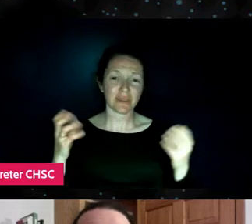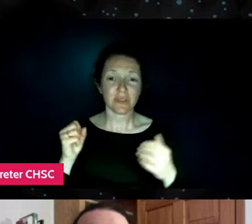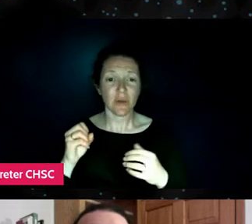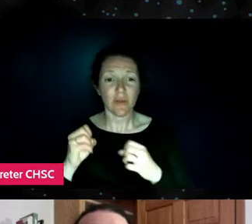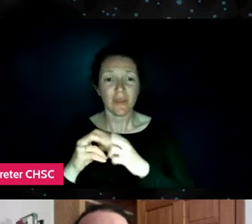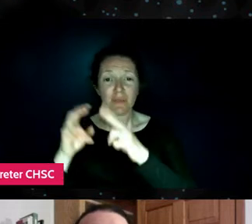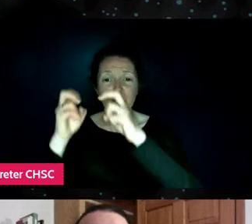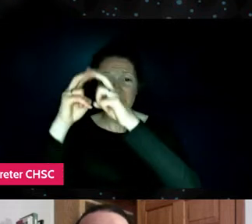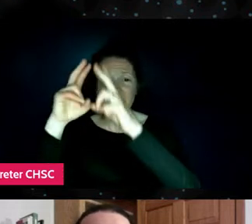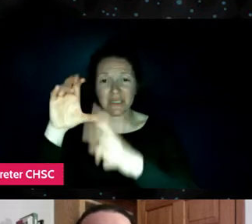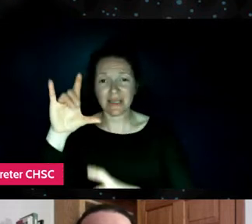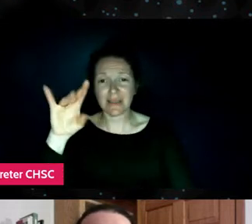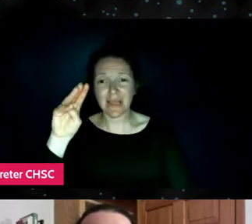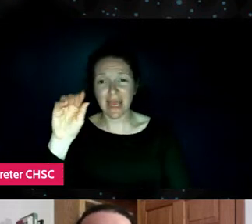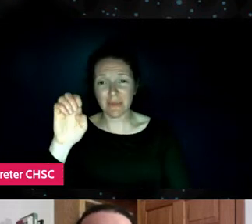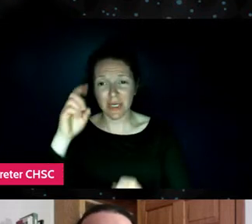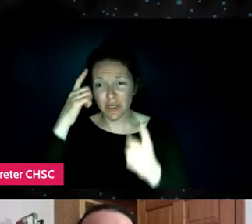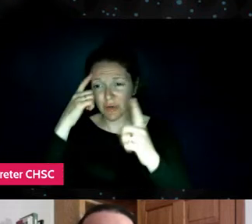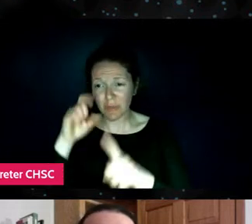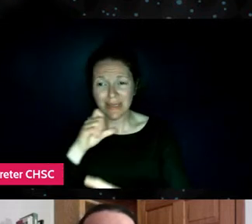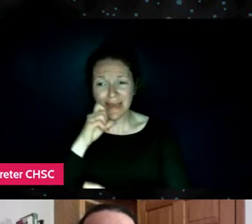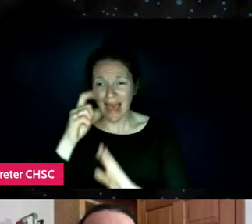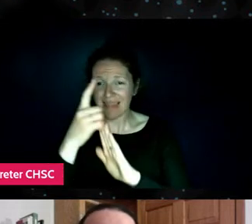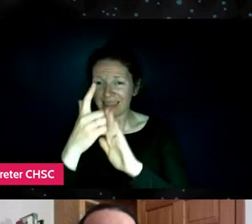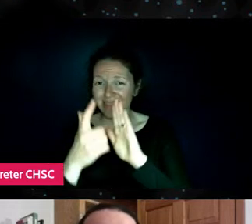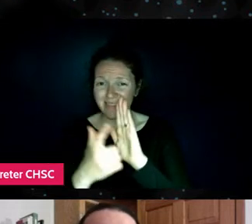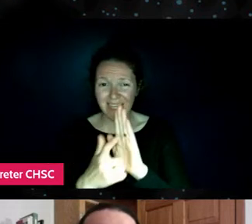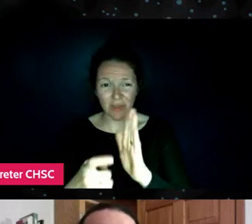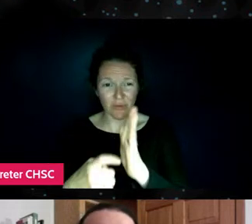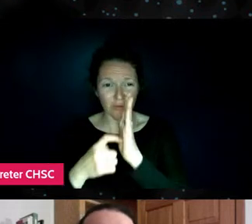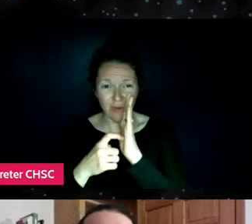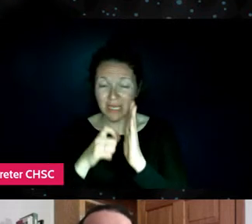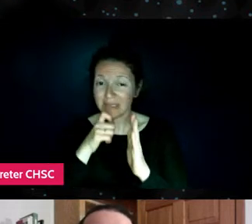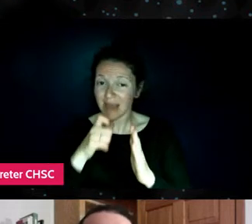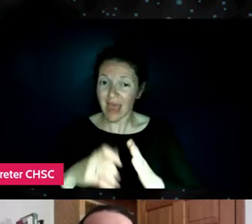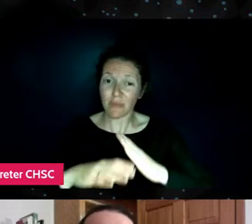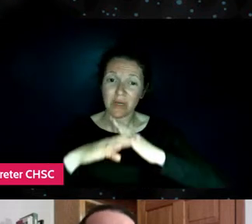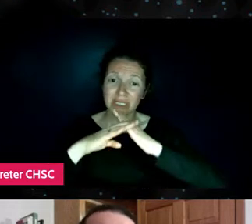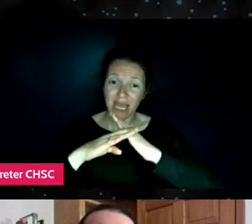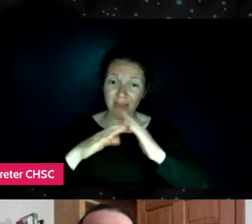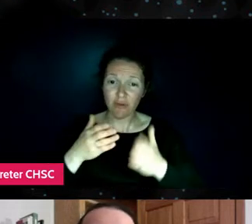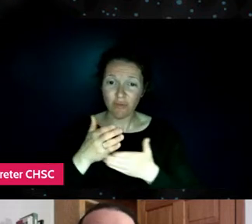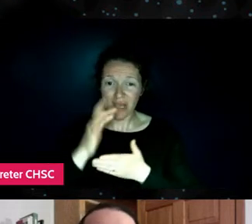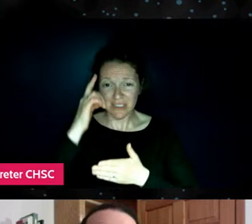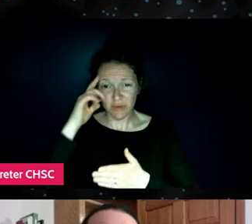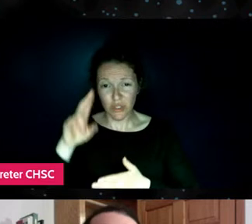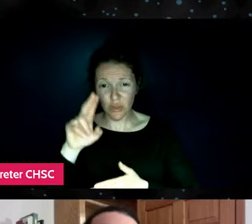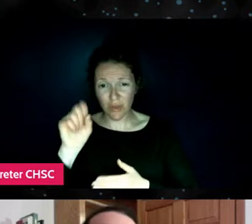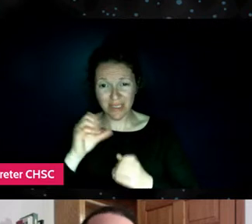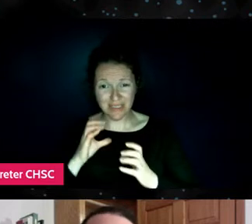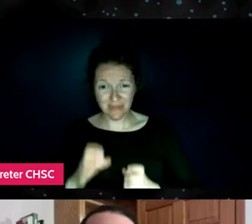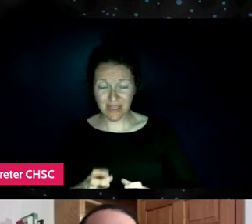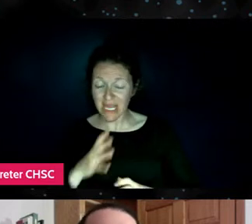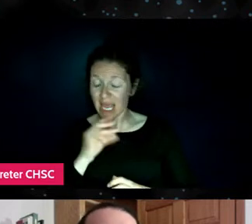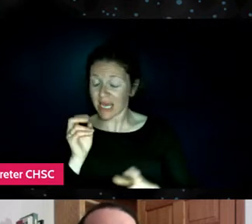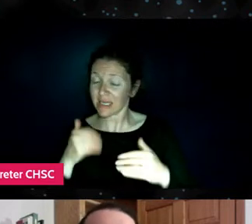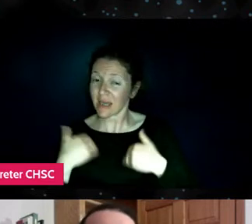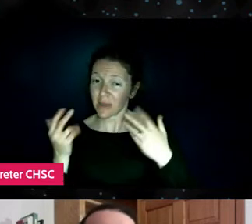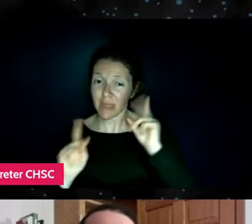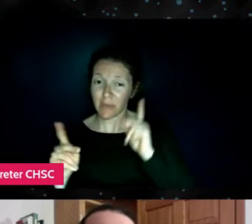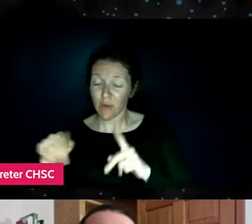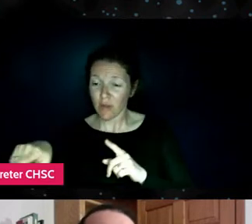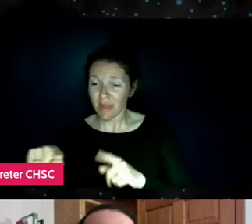binding. It does not legally protect the right of US citizens, and especially of young people who can't vote. I can vote, Alex can